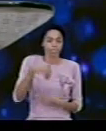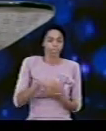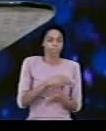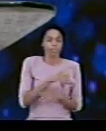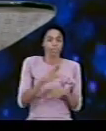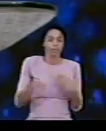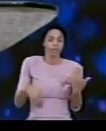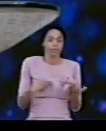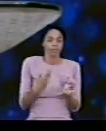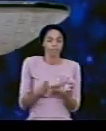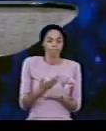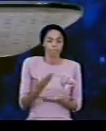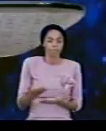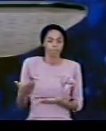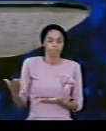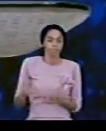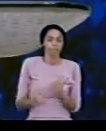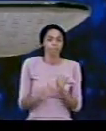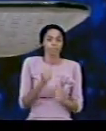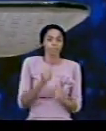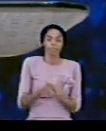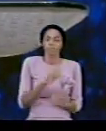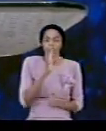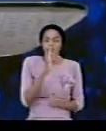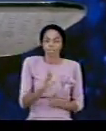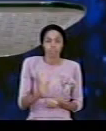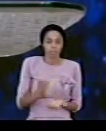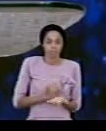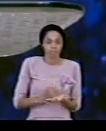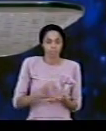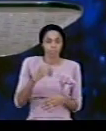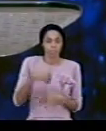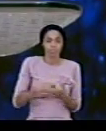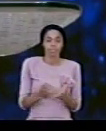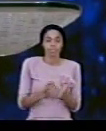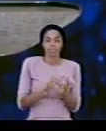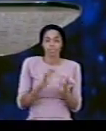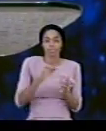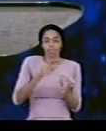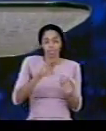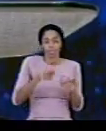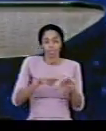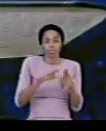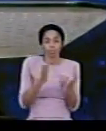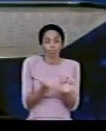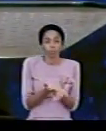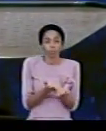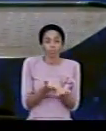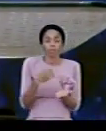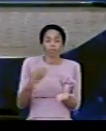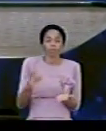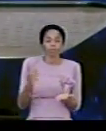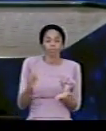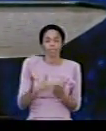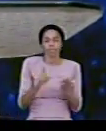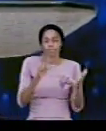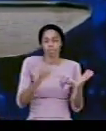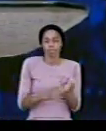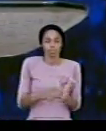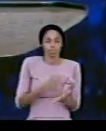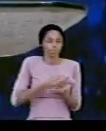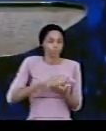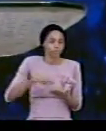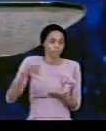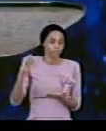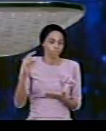all things which are written in the book of the law. Verse 11,